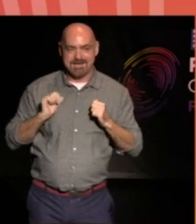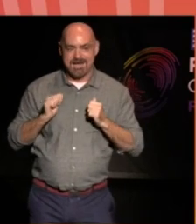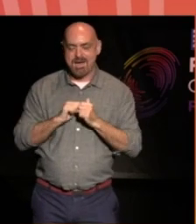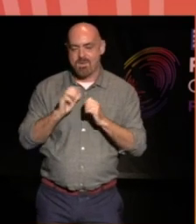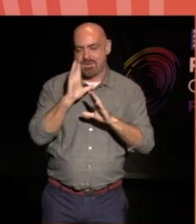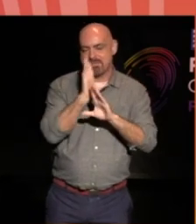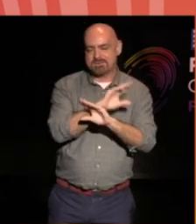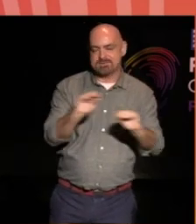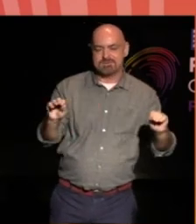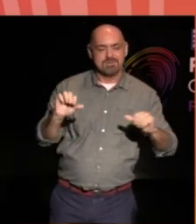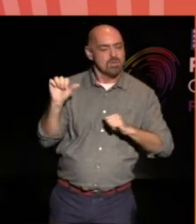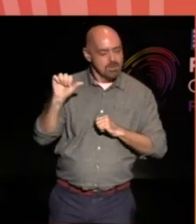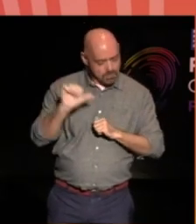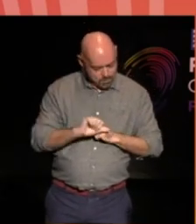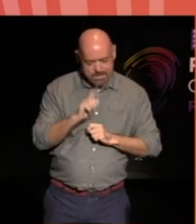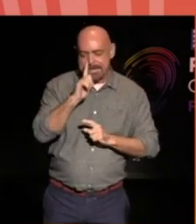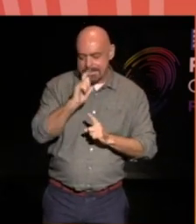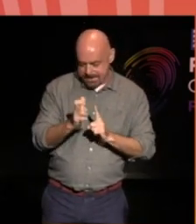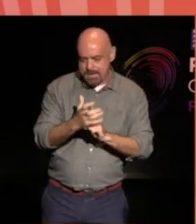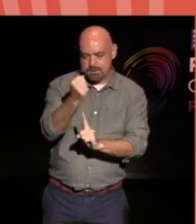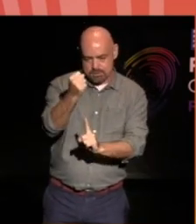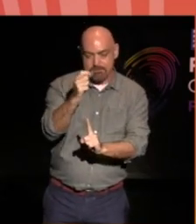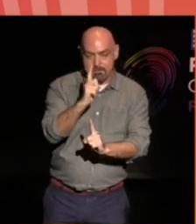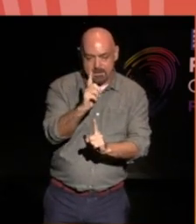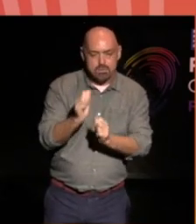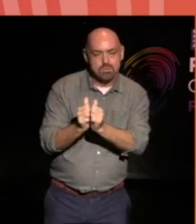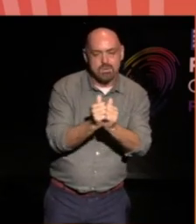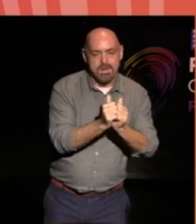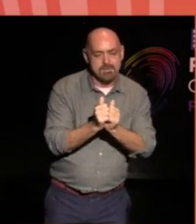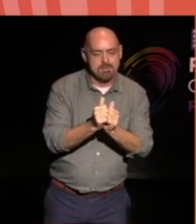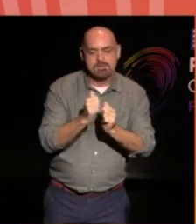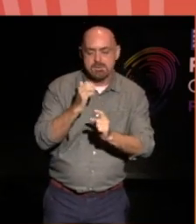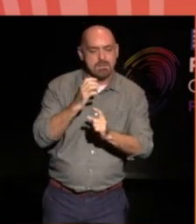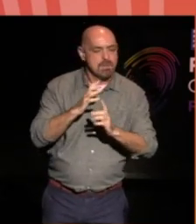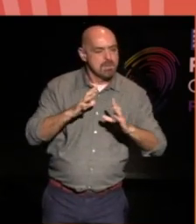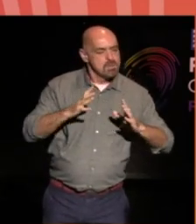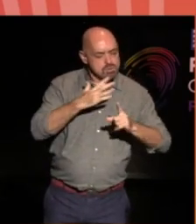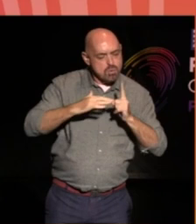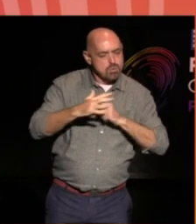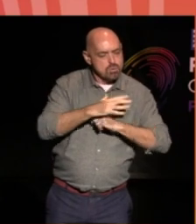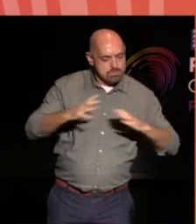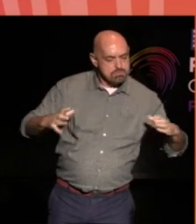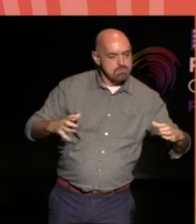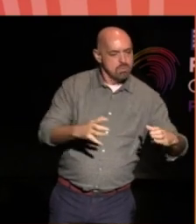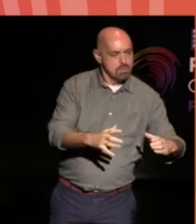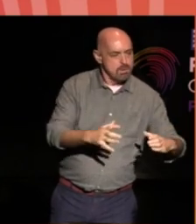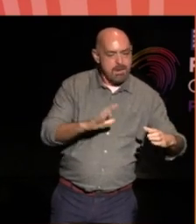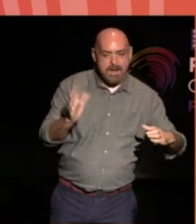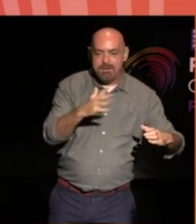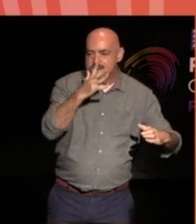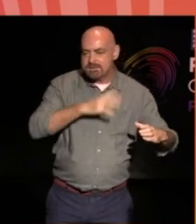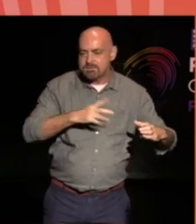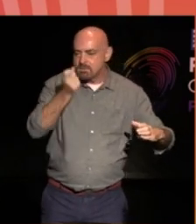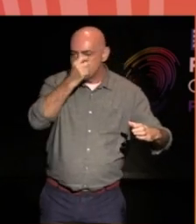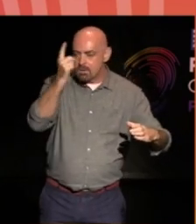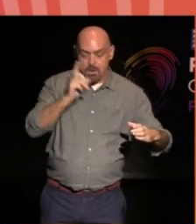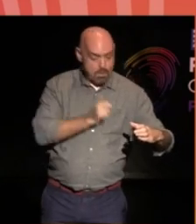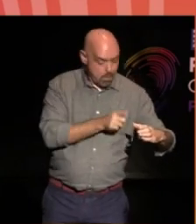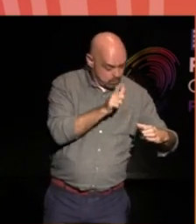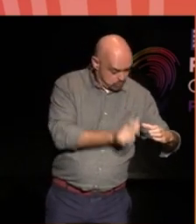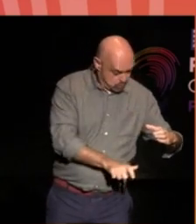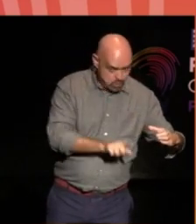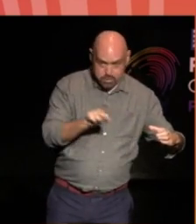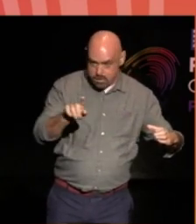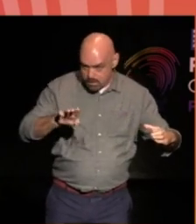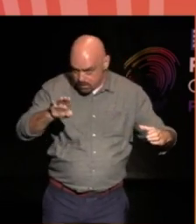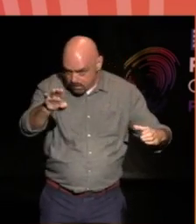message that should be going out. We can achieve things together. You need social movements. You need everybody to understand the connection between what they're doing and